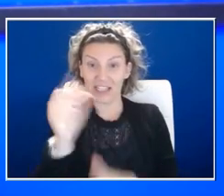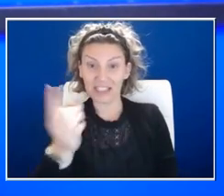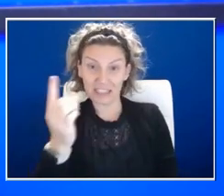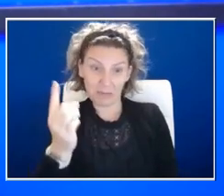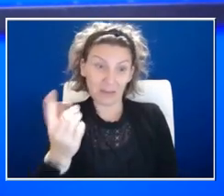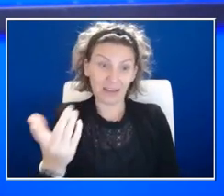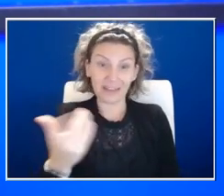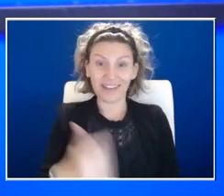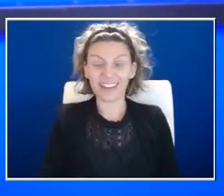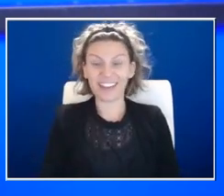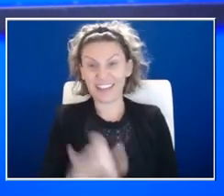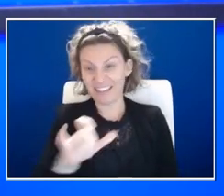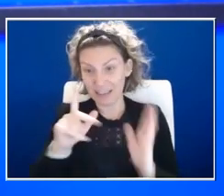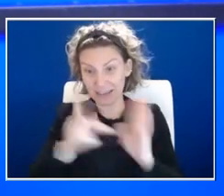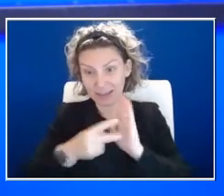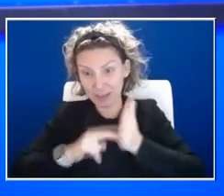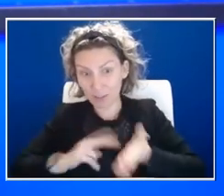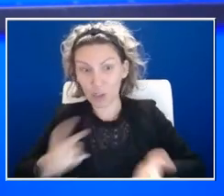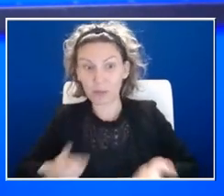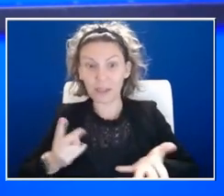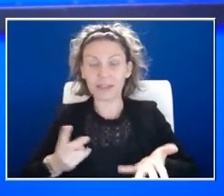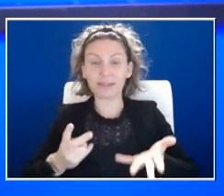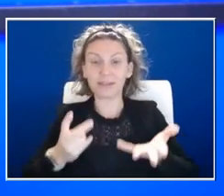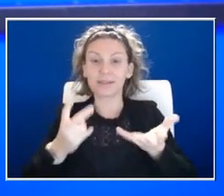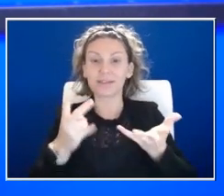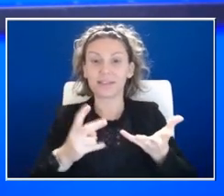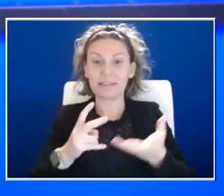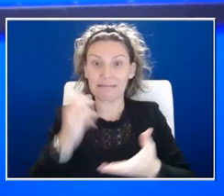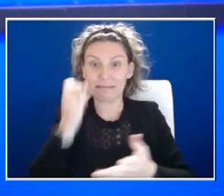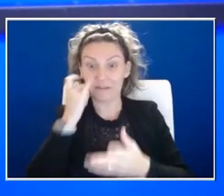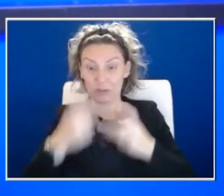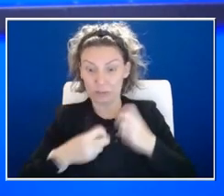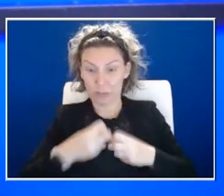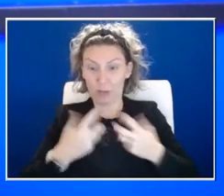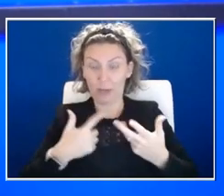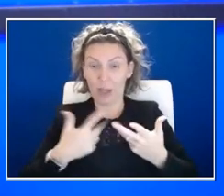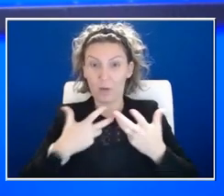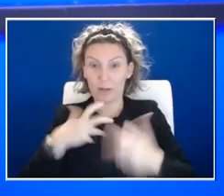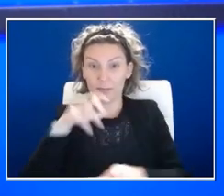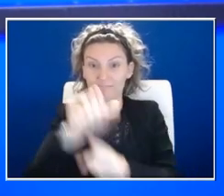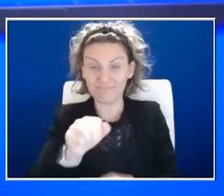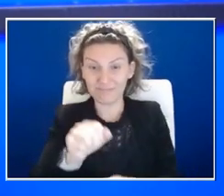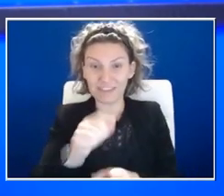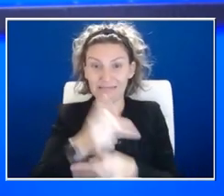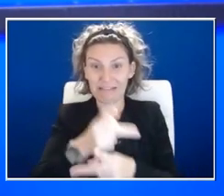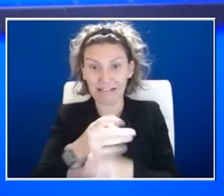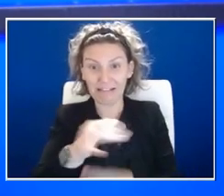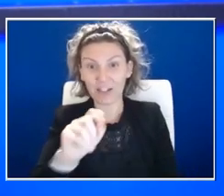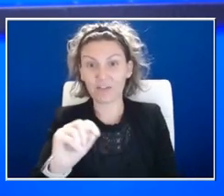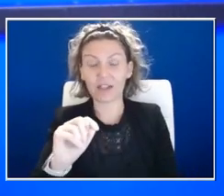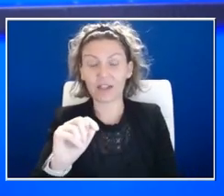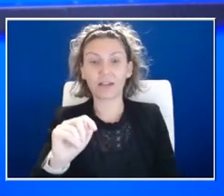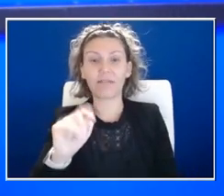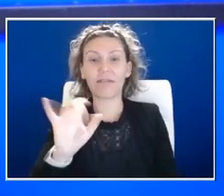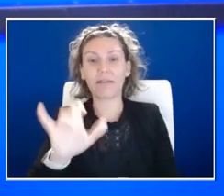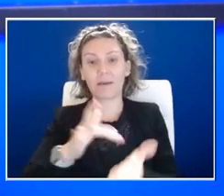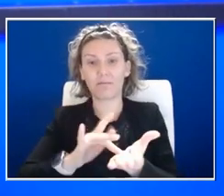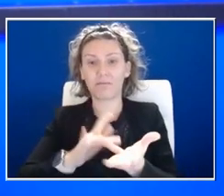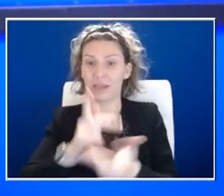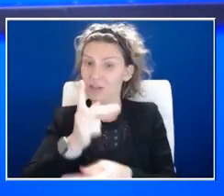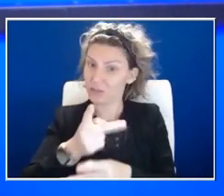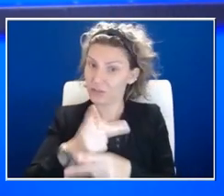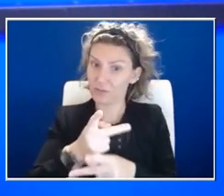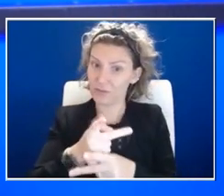the purpose, is, you know, if I have a problem, I wanna take care of it. Mm-hmm. And now medical care is really getting